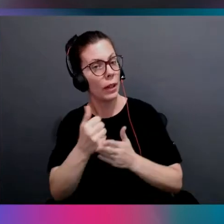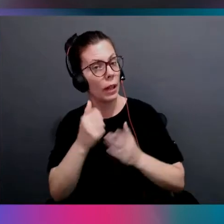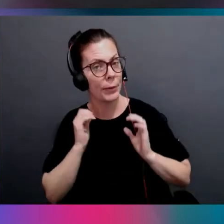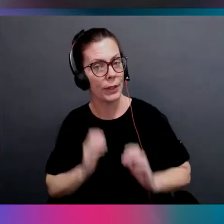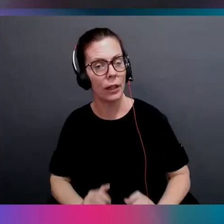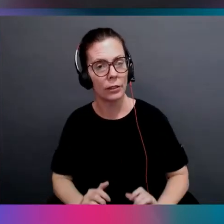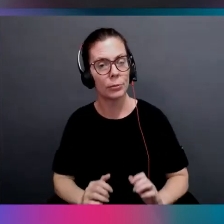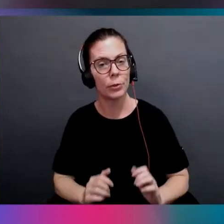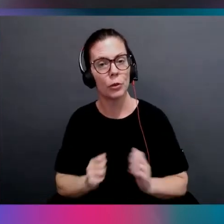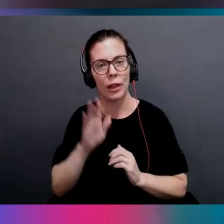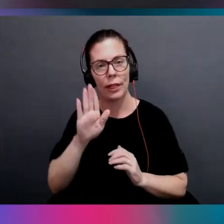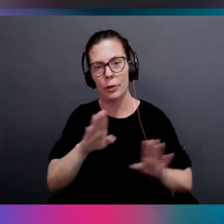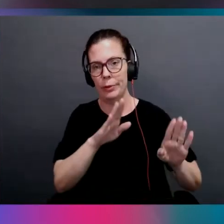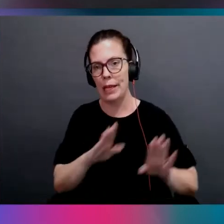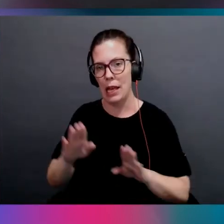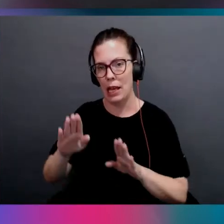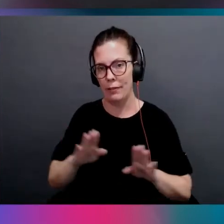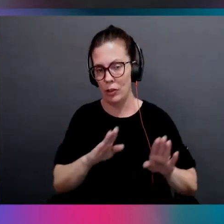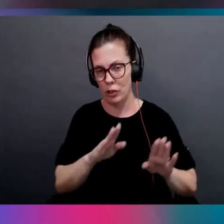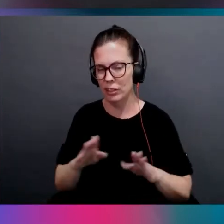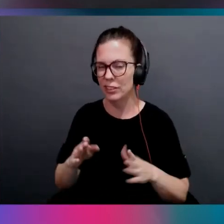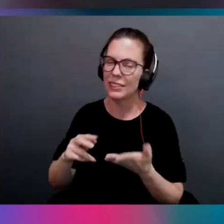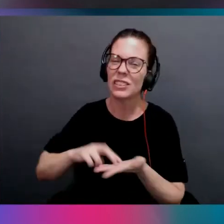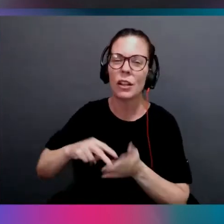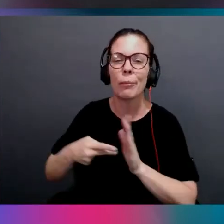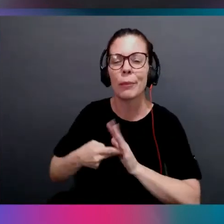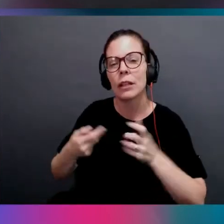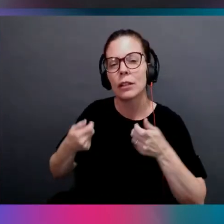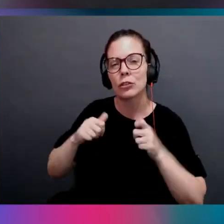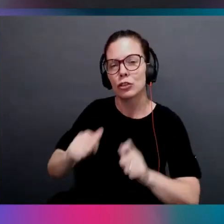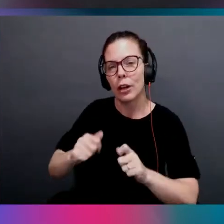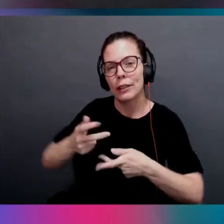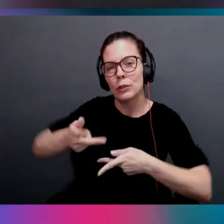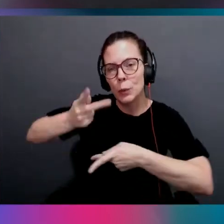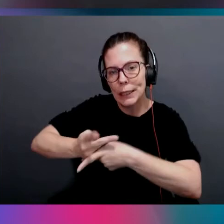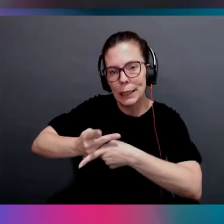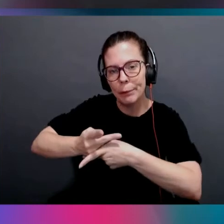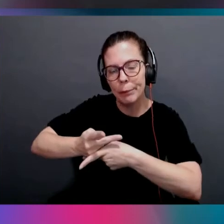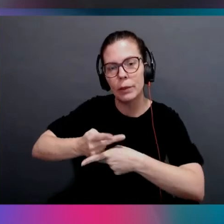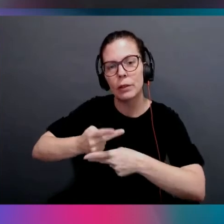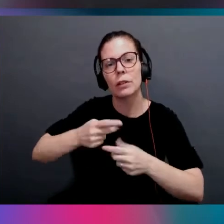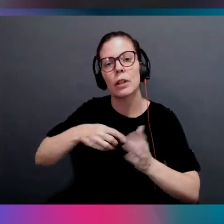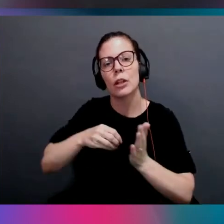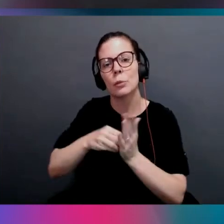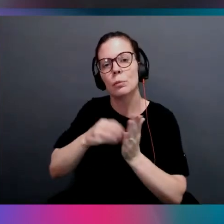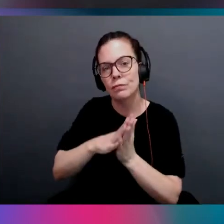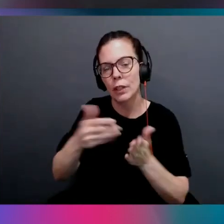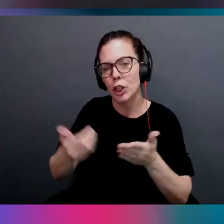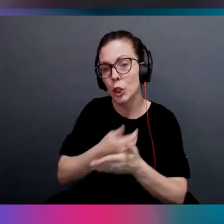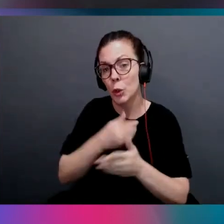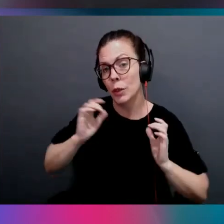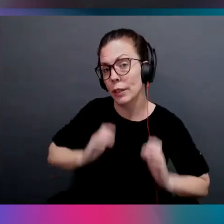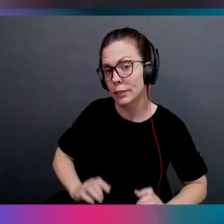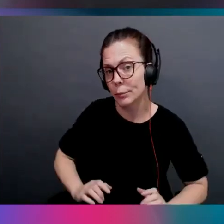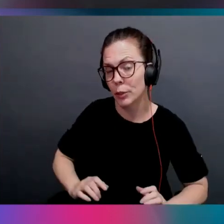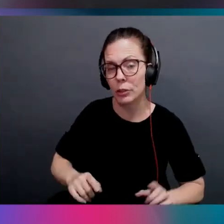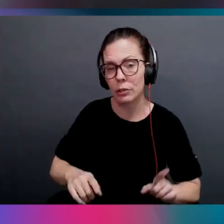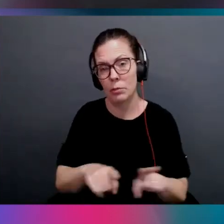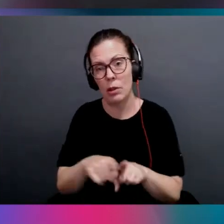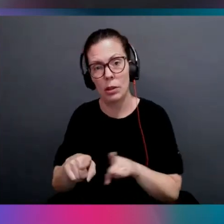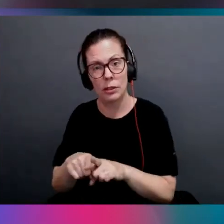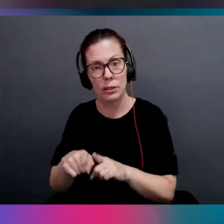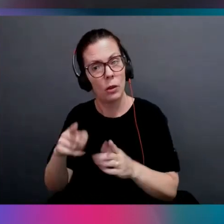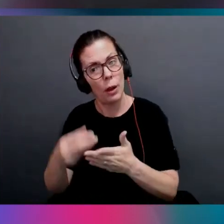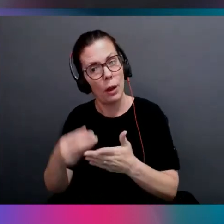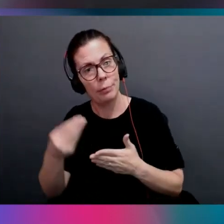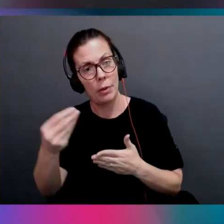their behavior. And basically what you're trying to keep retention up, attract new customers, and, have them either buy or just